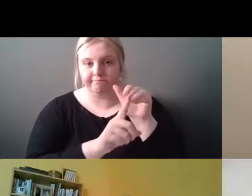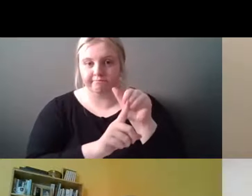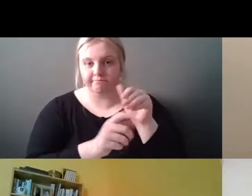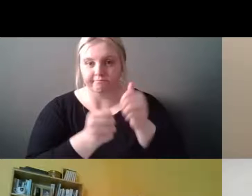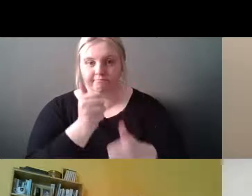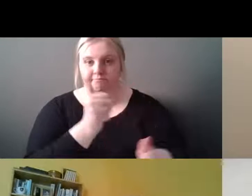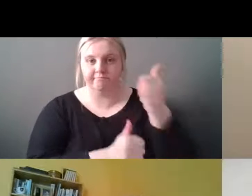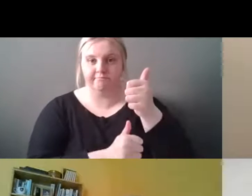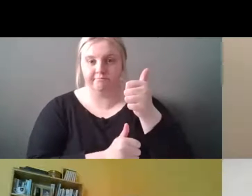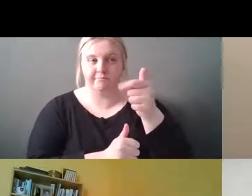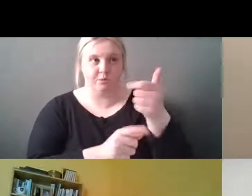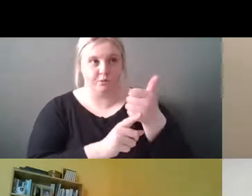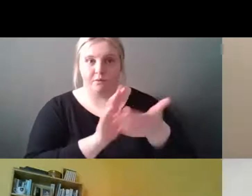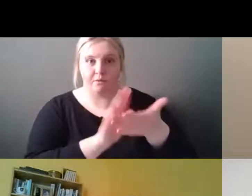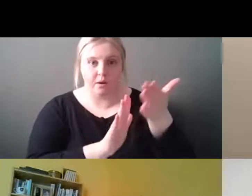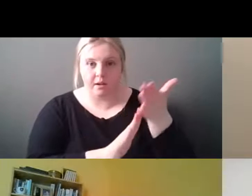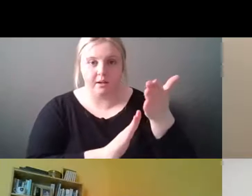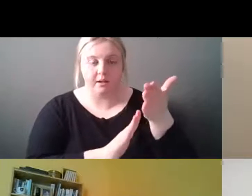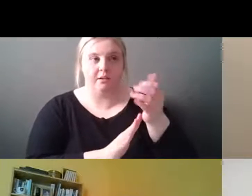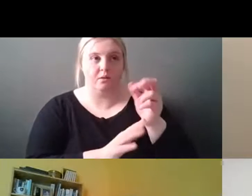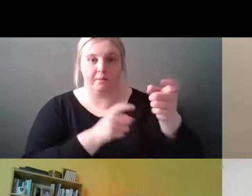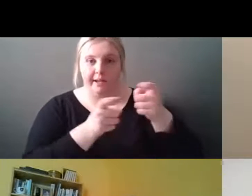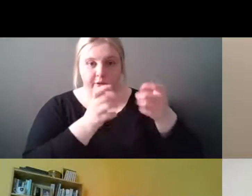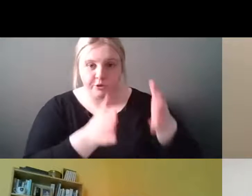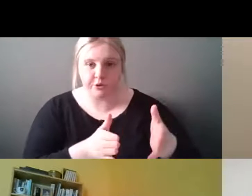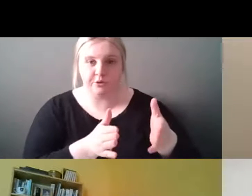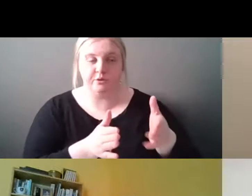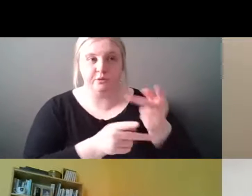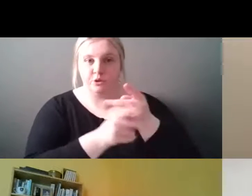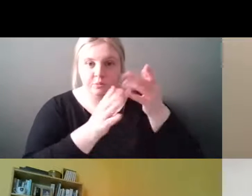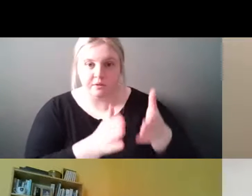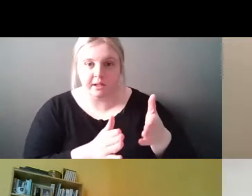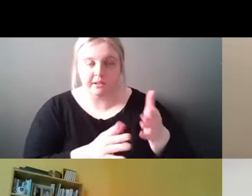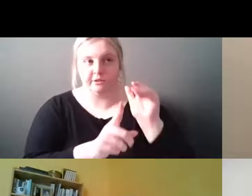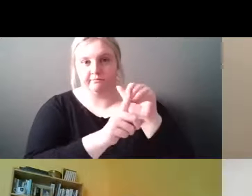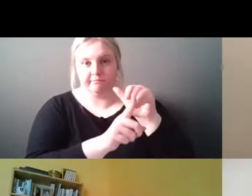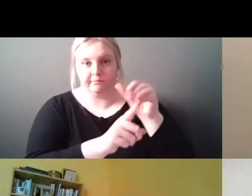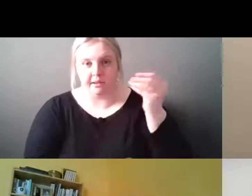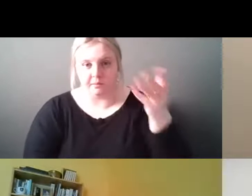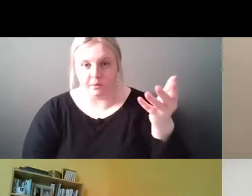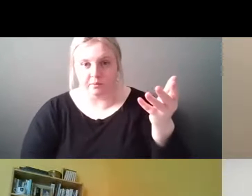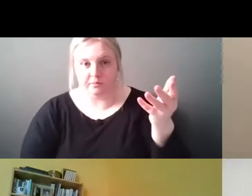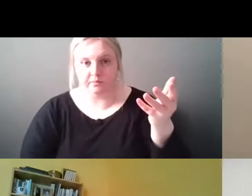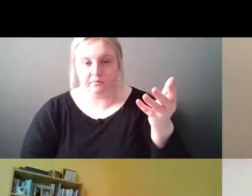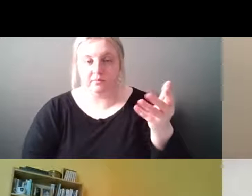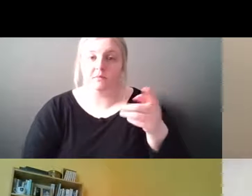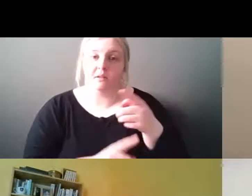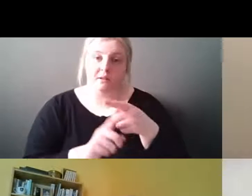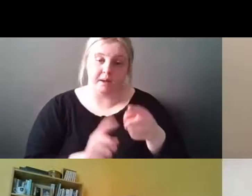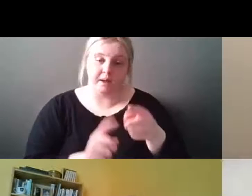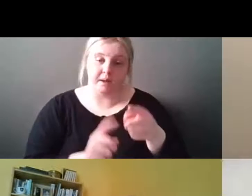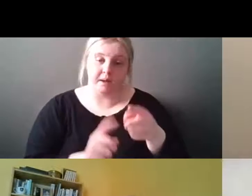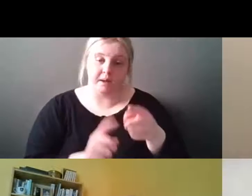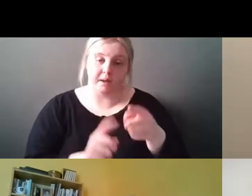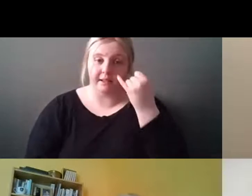the organization or managing the organization to speak to them. But by doing that, it's clearly sending a